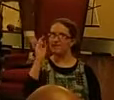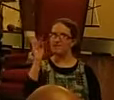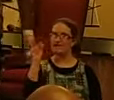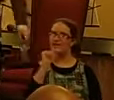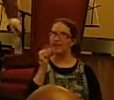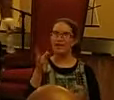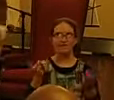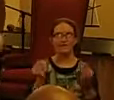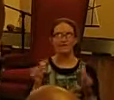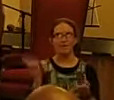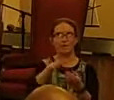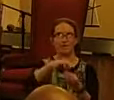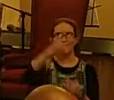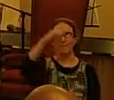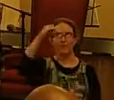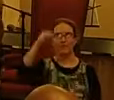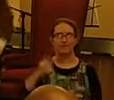the Holy Ghost."